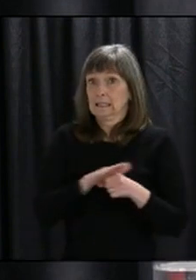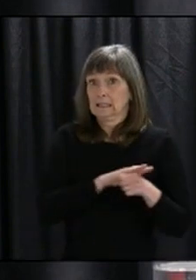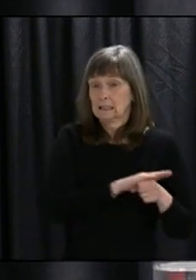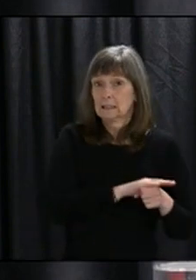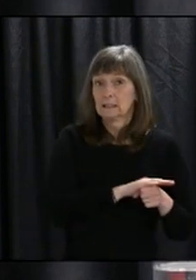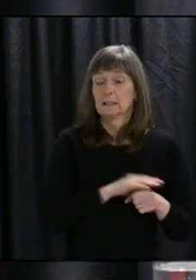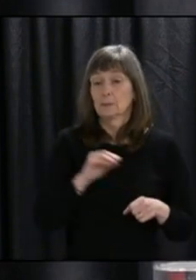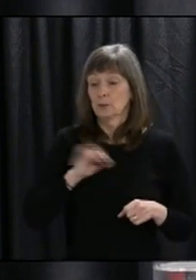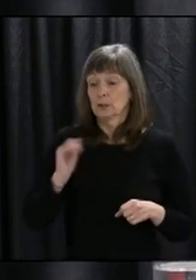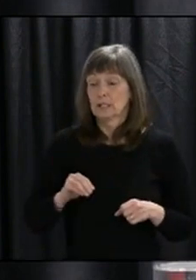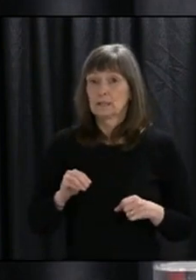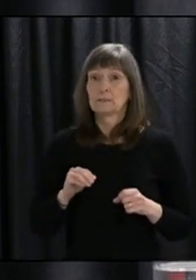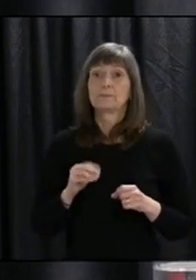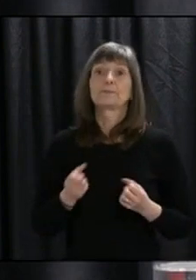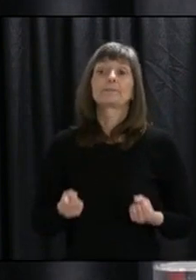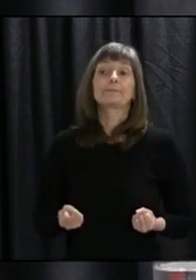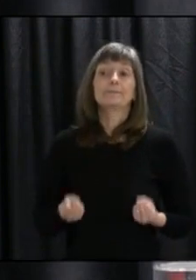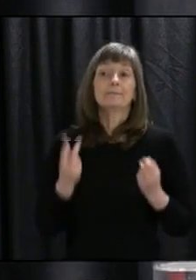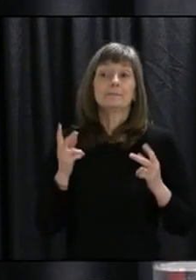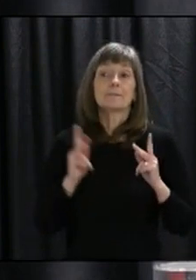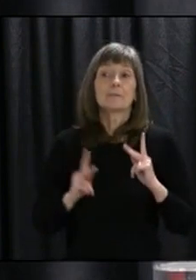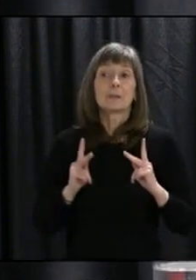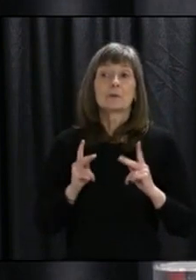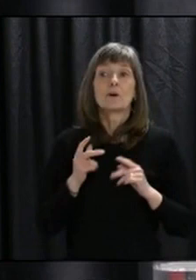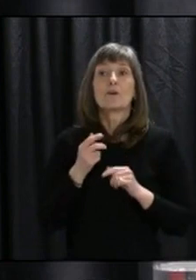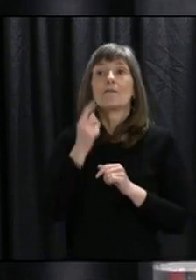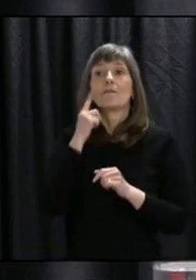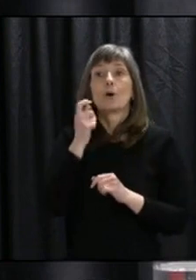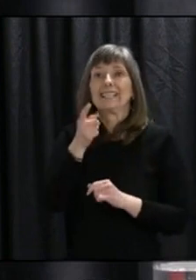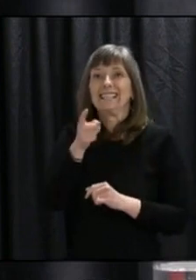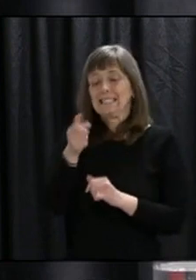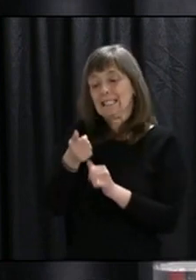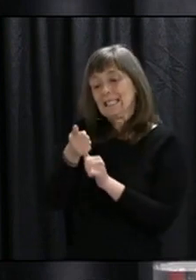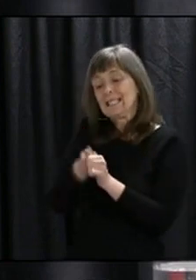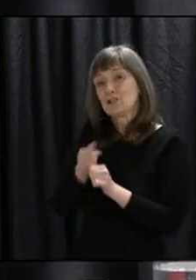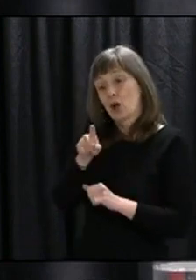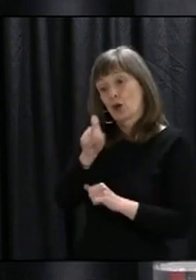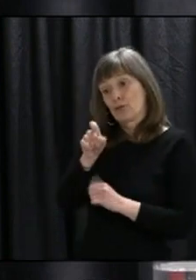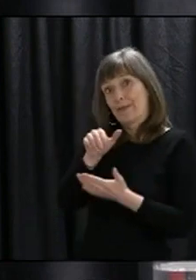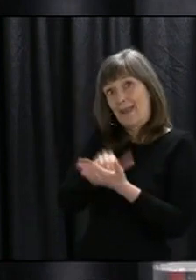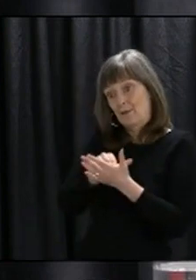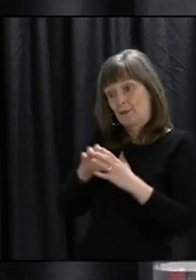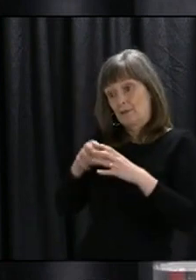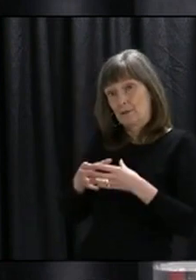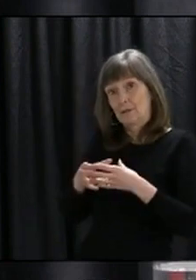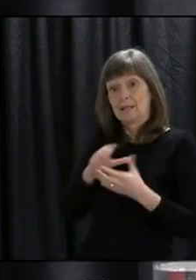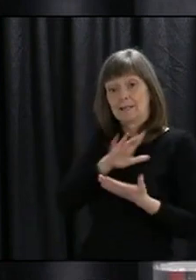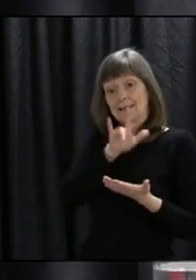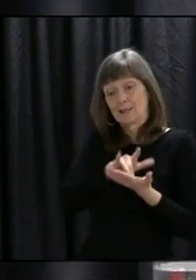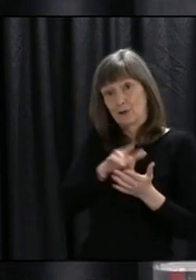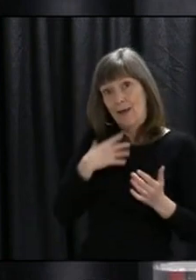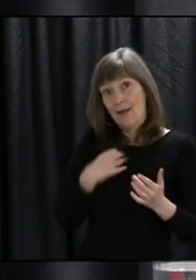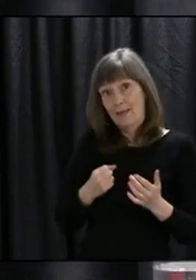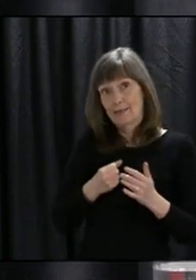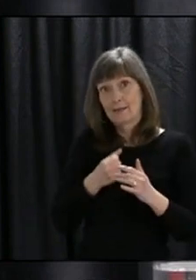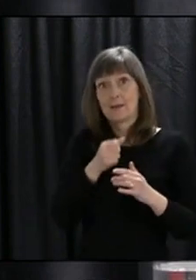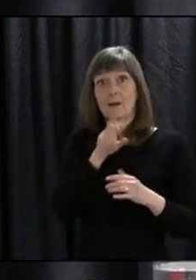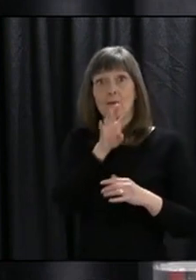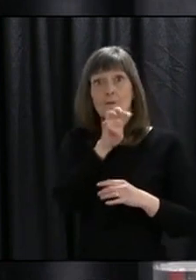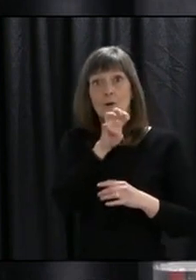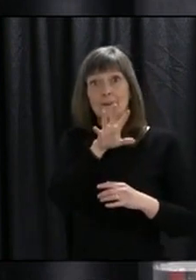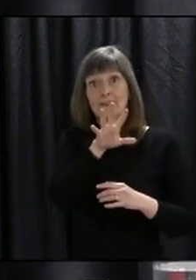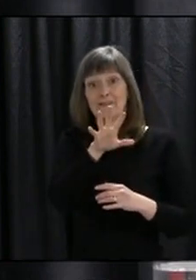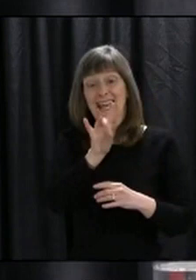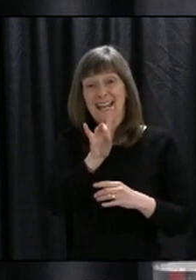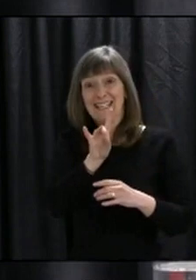terms of the number of people tested per 100,000, the number for Central Health is